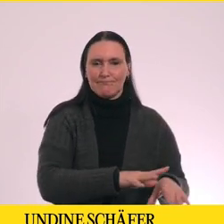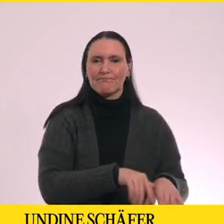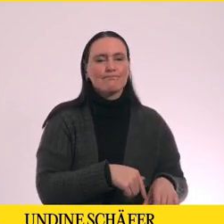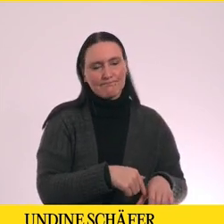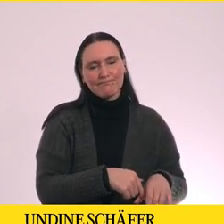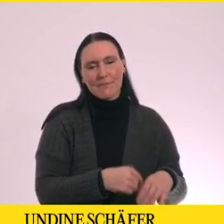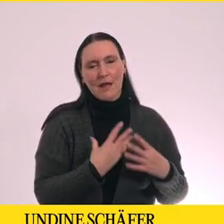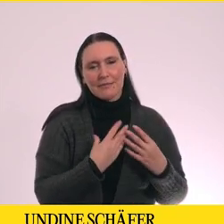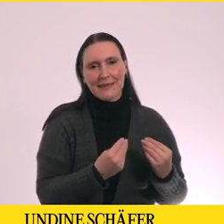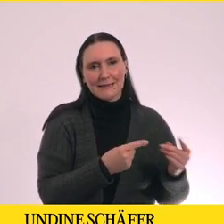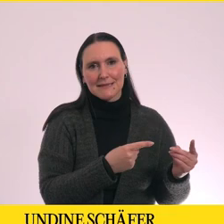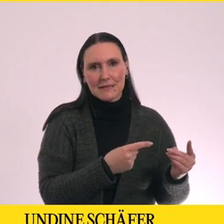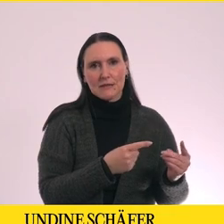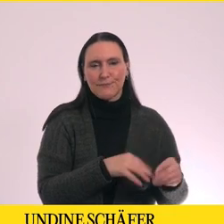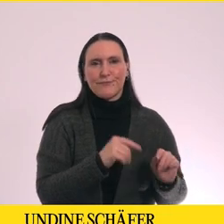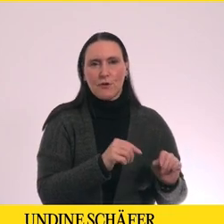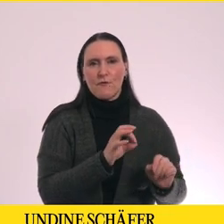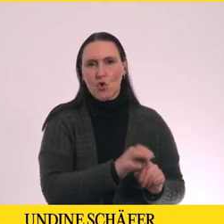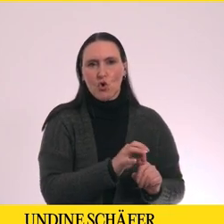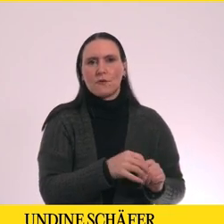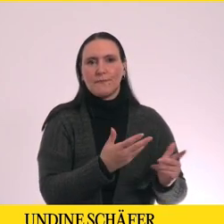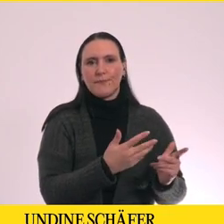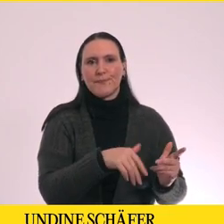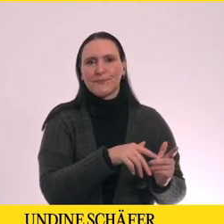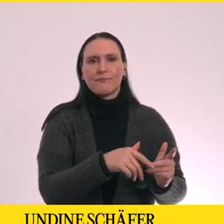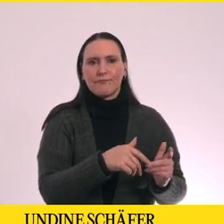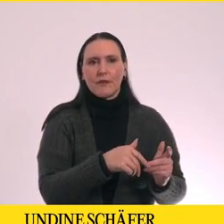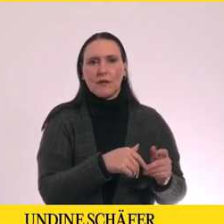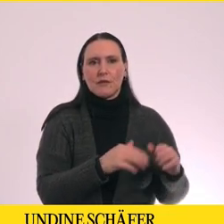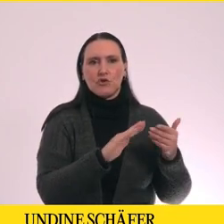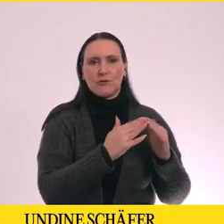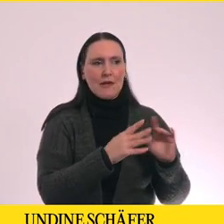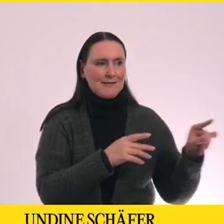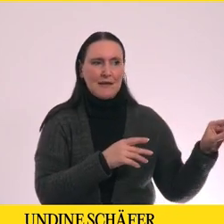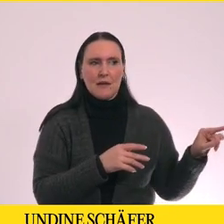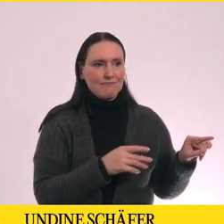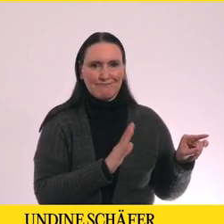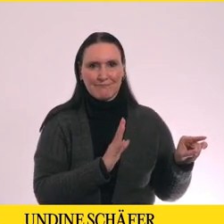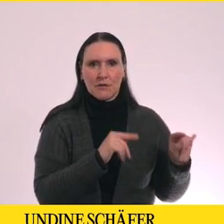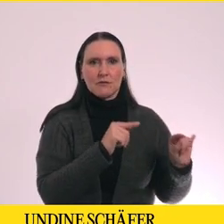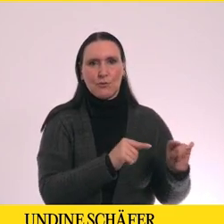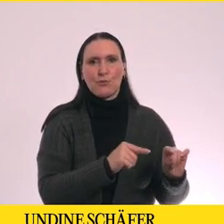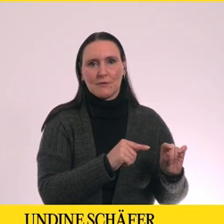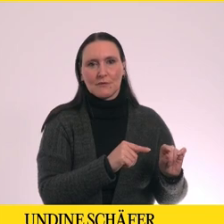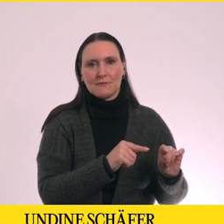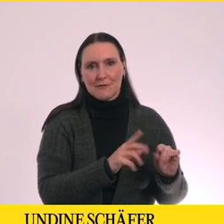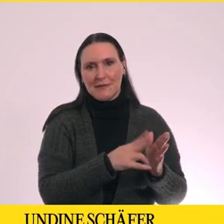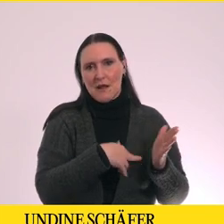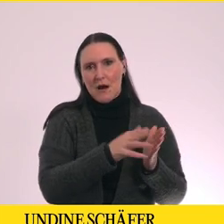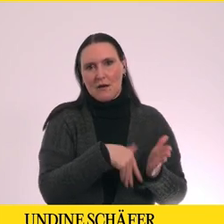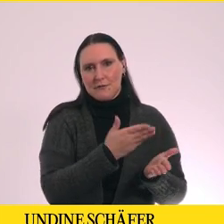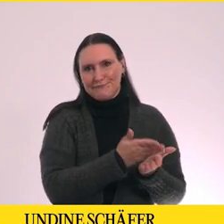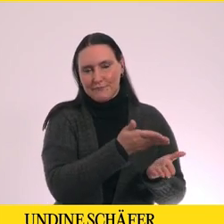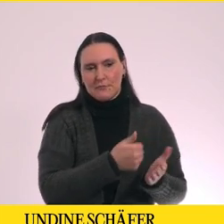society. So this is art. Thank yeah, you. I really wanted, yeah, just